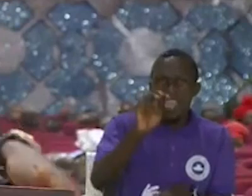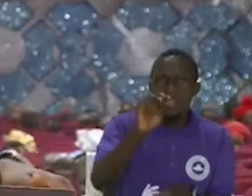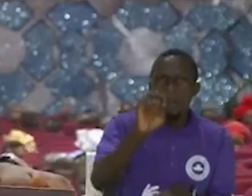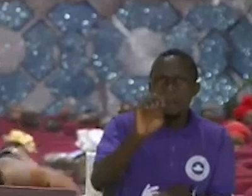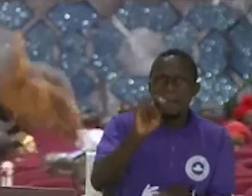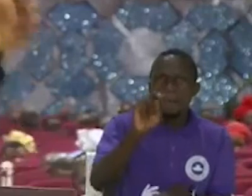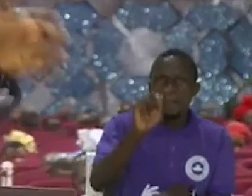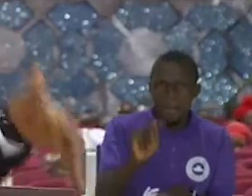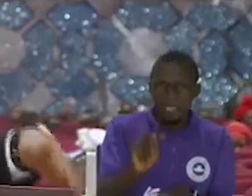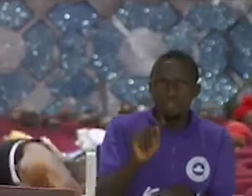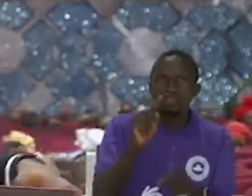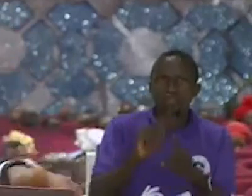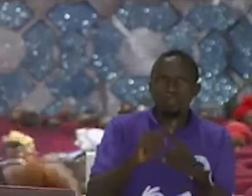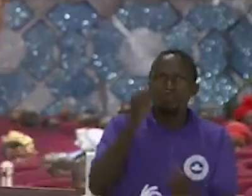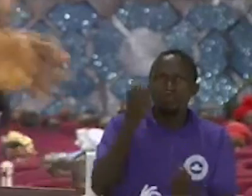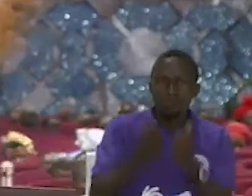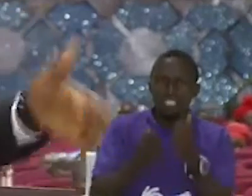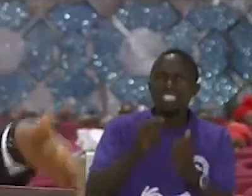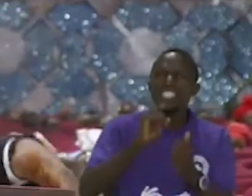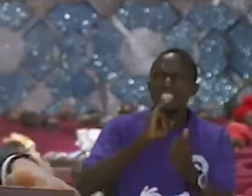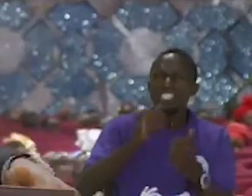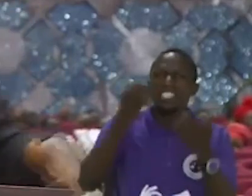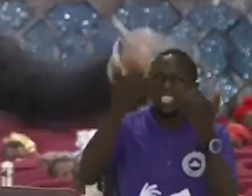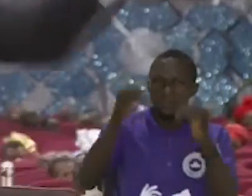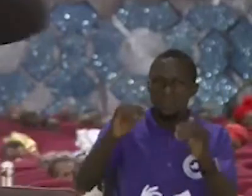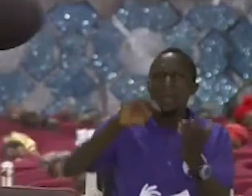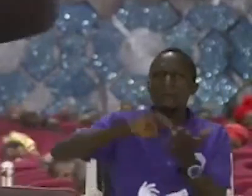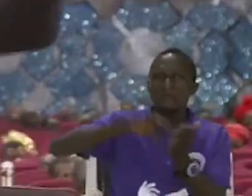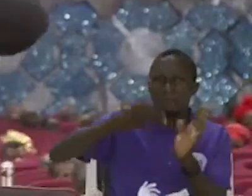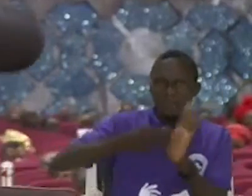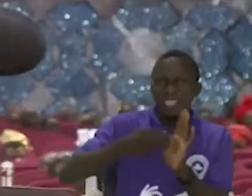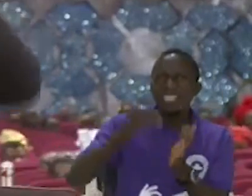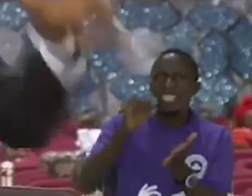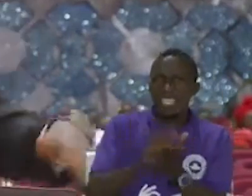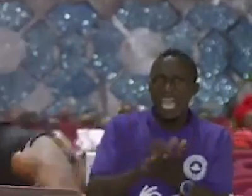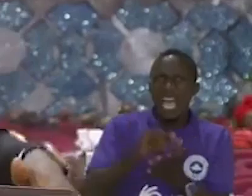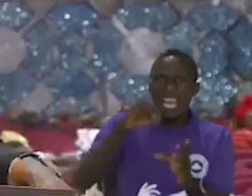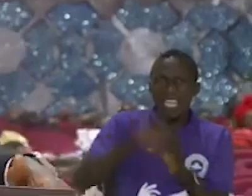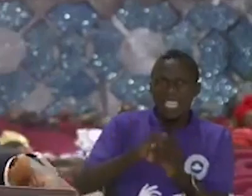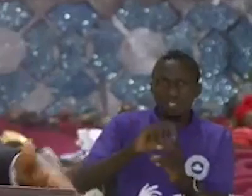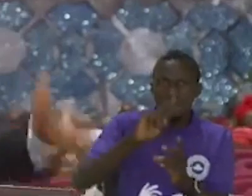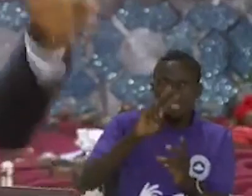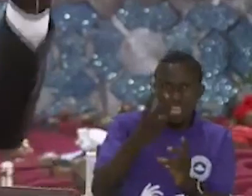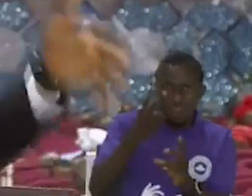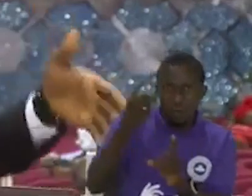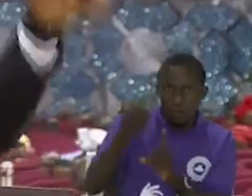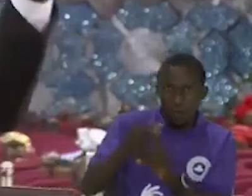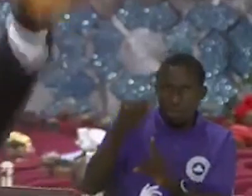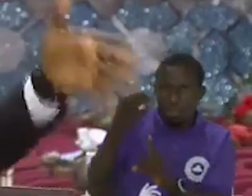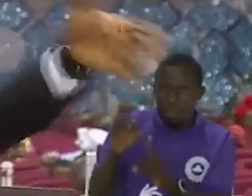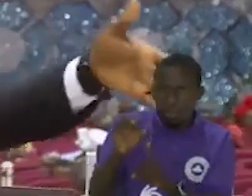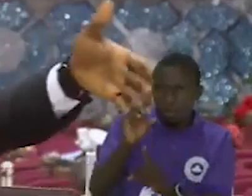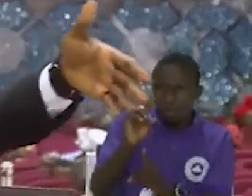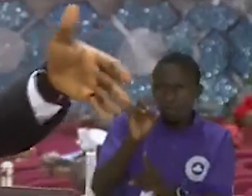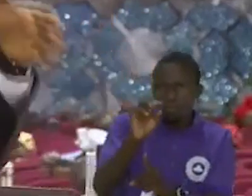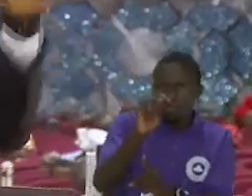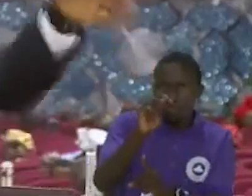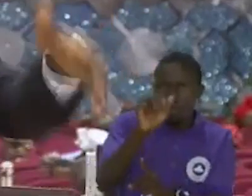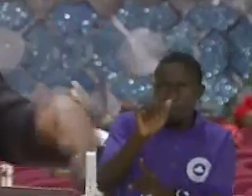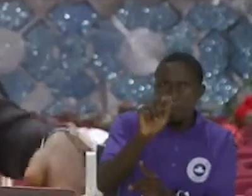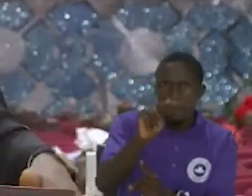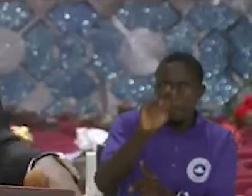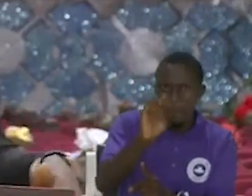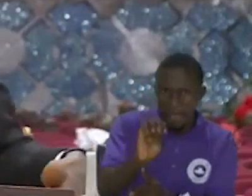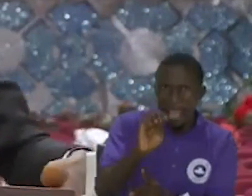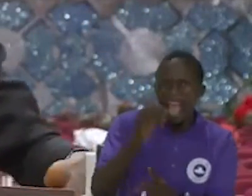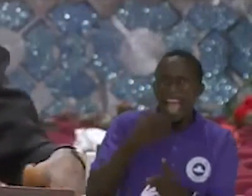variable is limited. That is to say, in the circumference of that domain, the mathematical and logical variables are